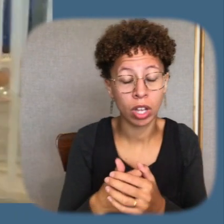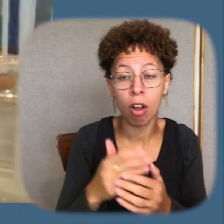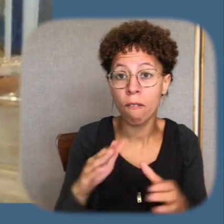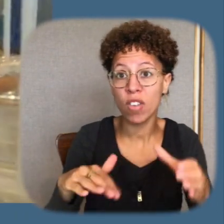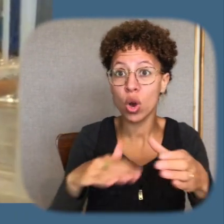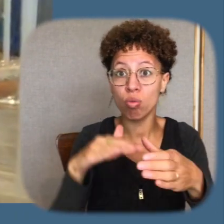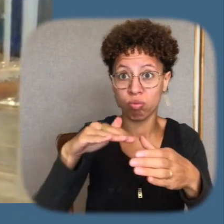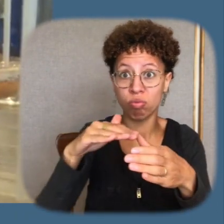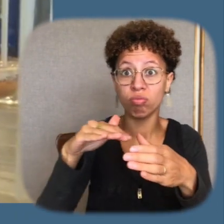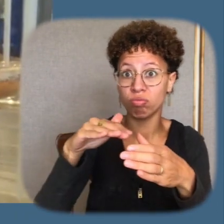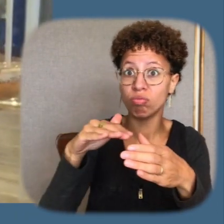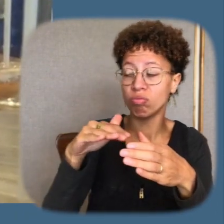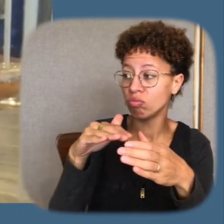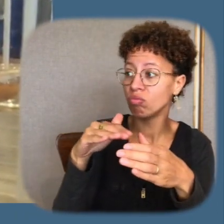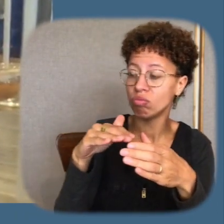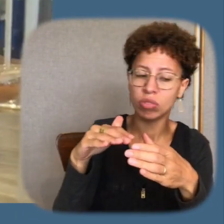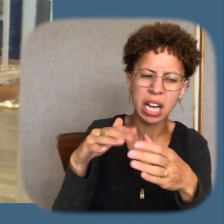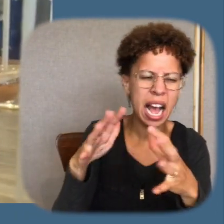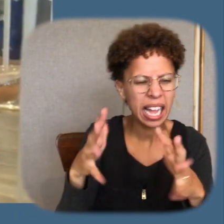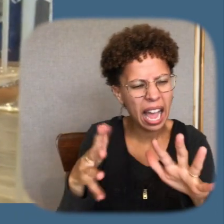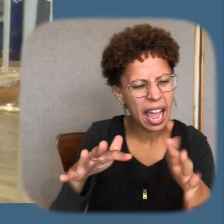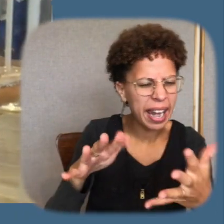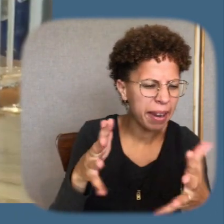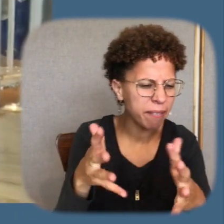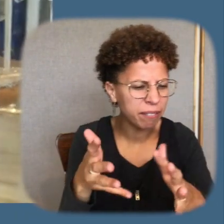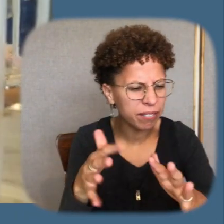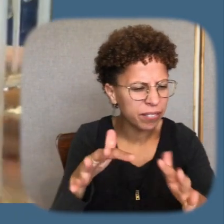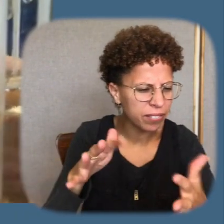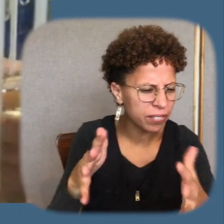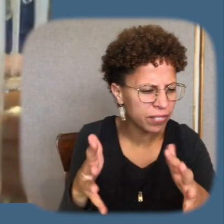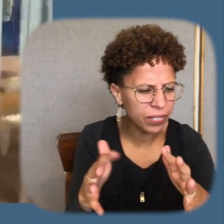Is it floating? No, not really.